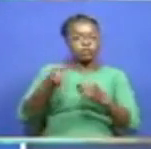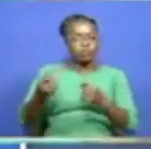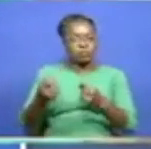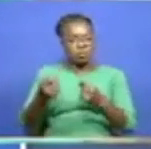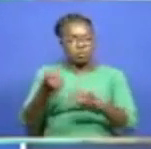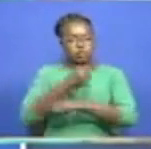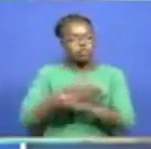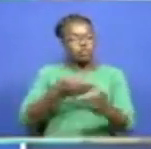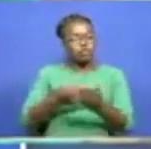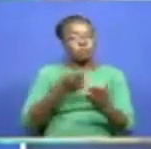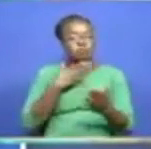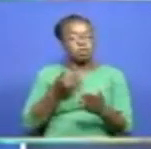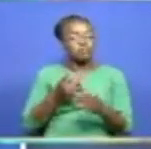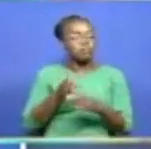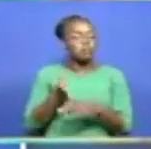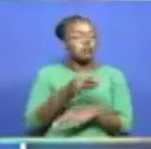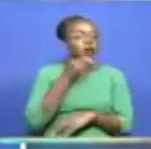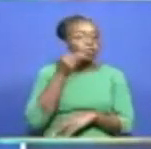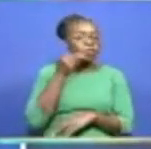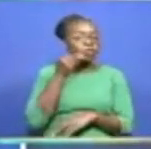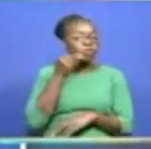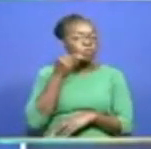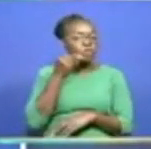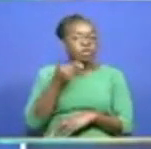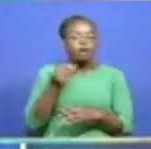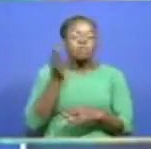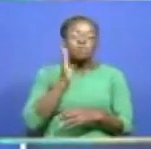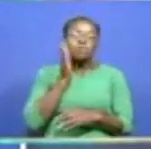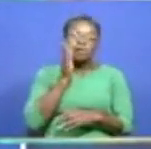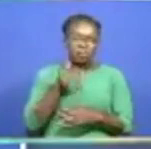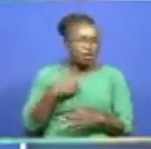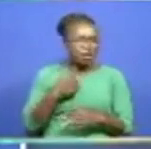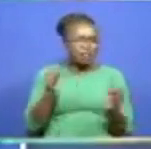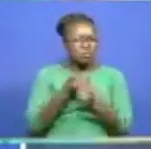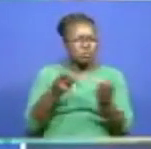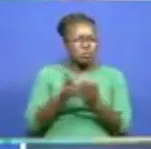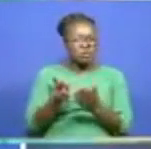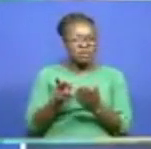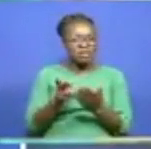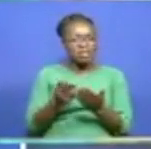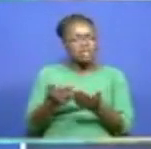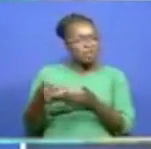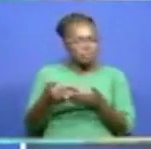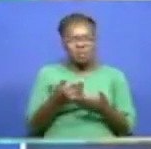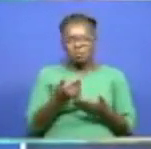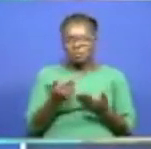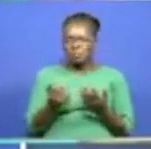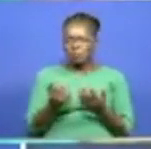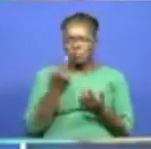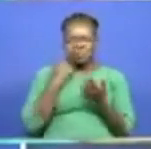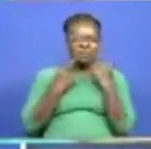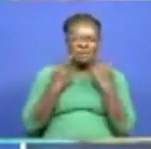ya shule, sina wa kunilipia mamangu na wao hawachiwezi kunilipia. Na mtoto ni mdogo ananililia usiku na